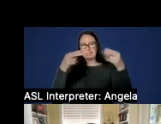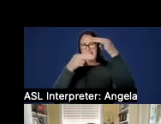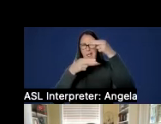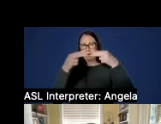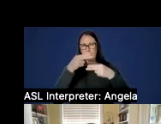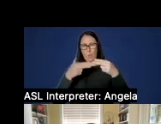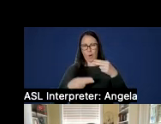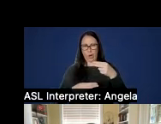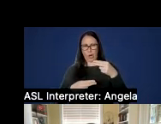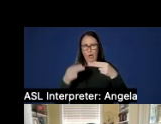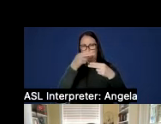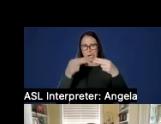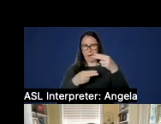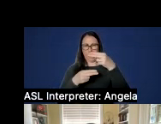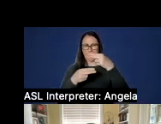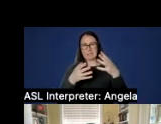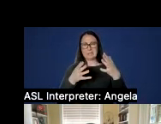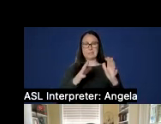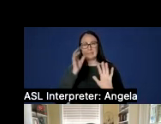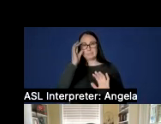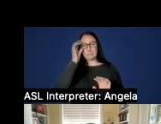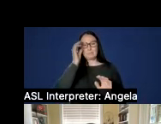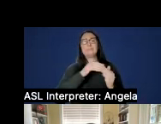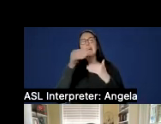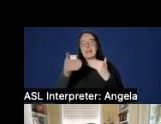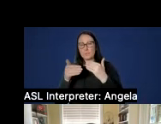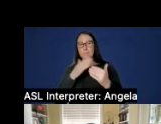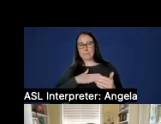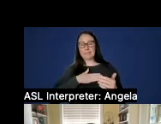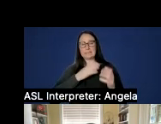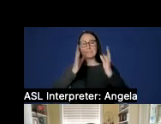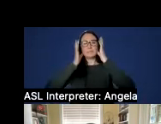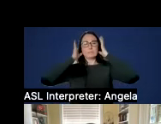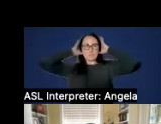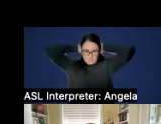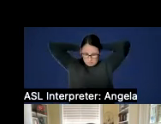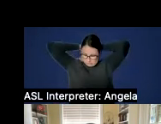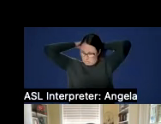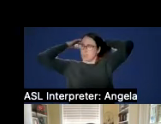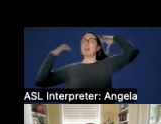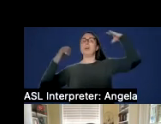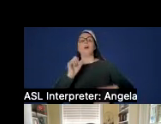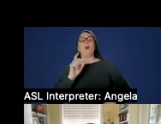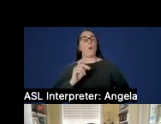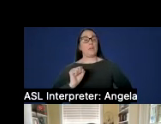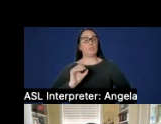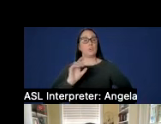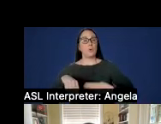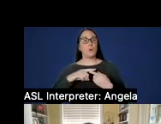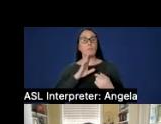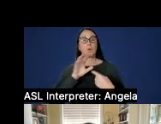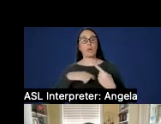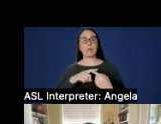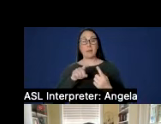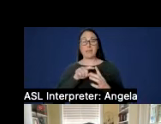the materials. You want to go to the next slide as well? All right, so when we're talking about the initial